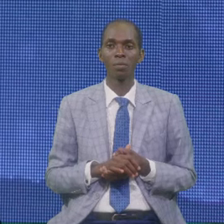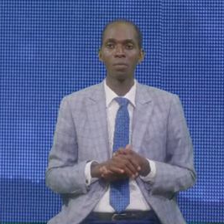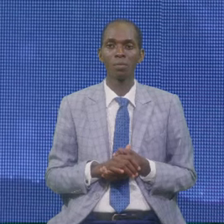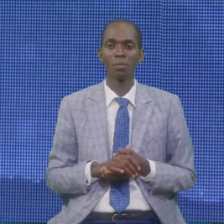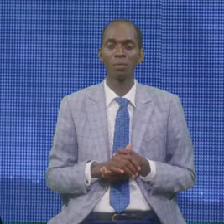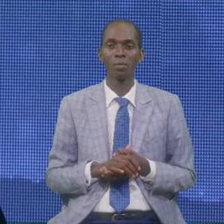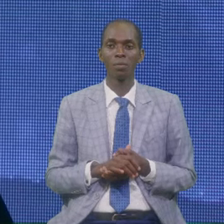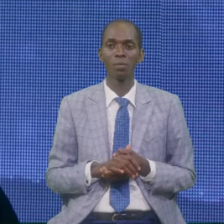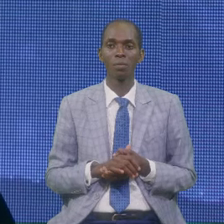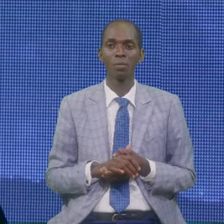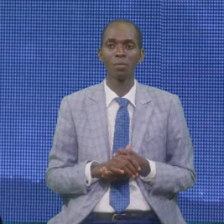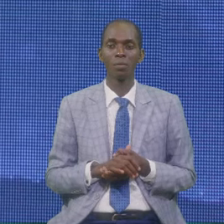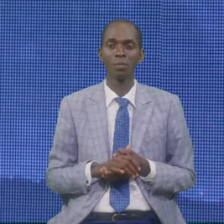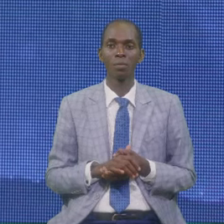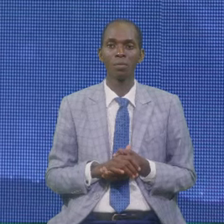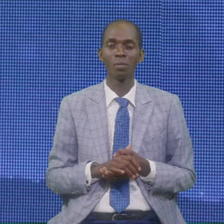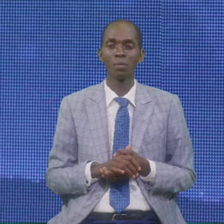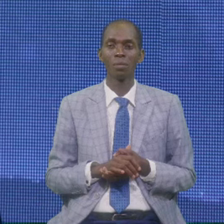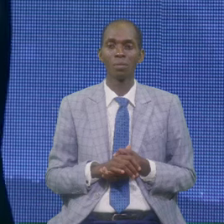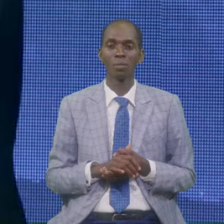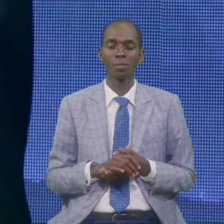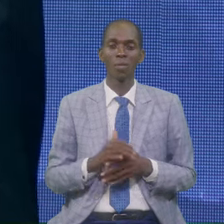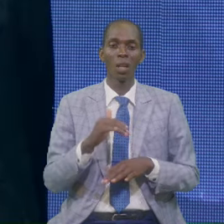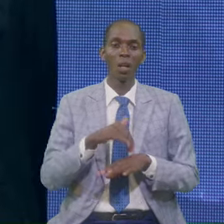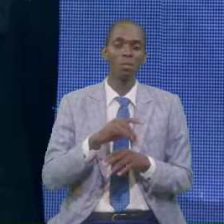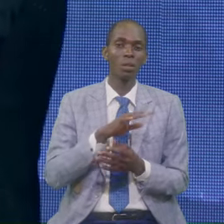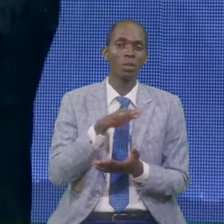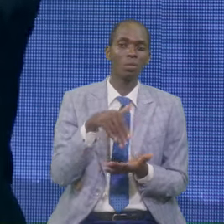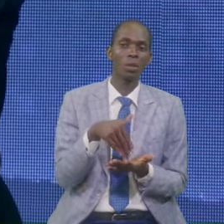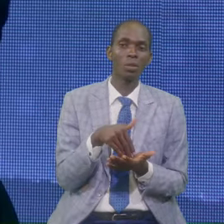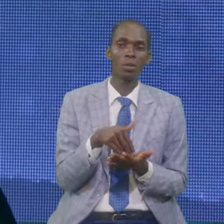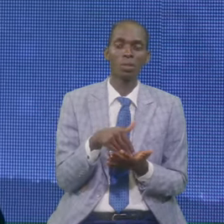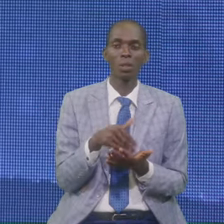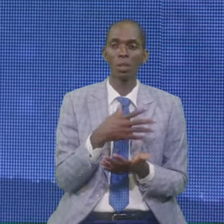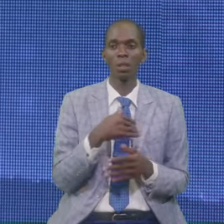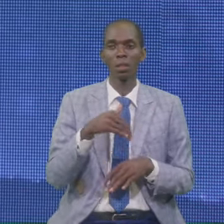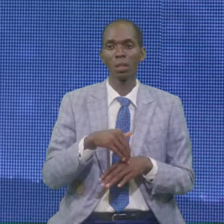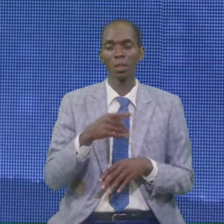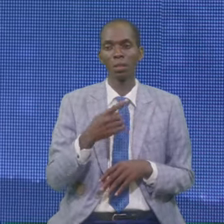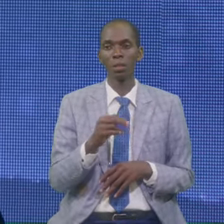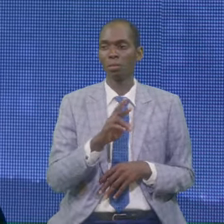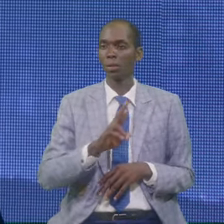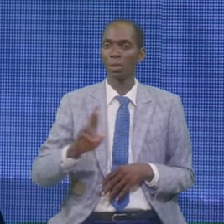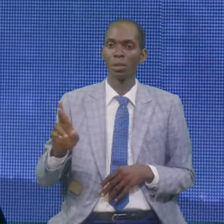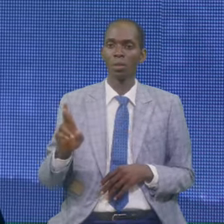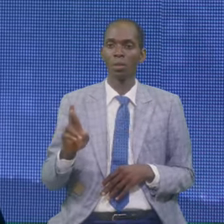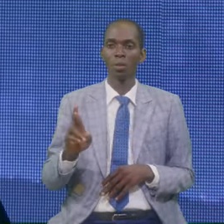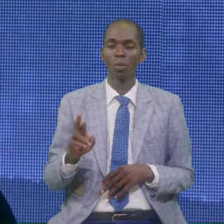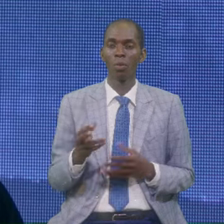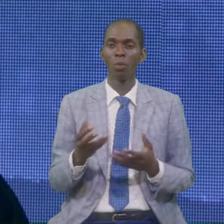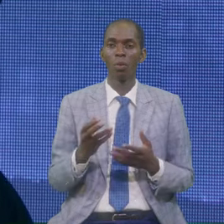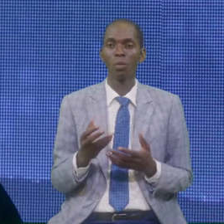In the middle, by my right, I want our counselors, when you are